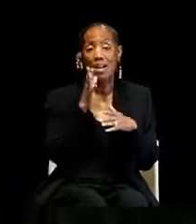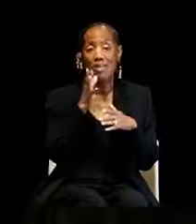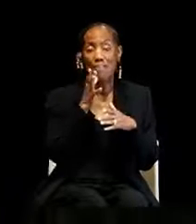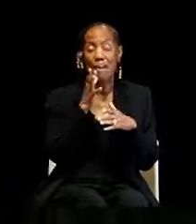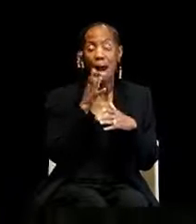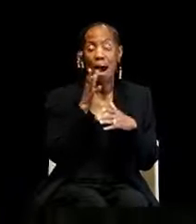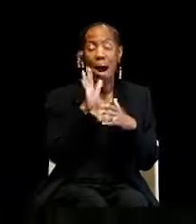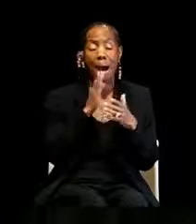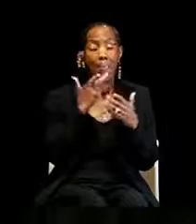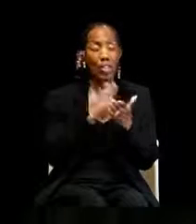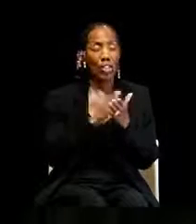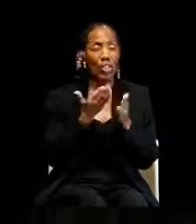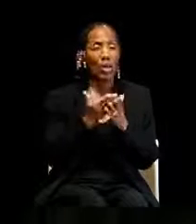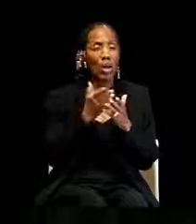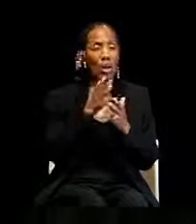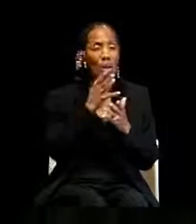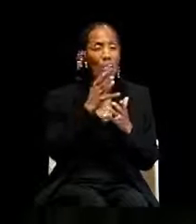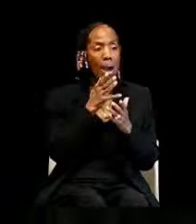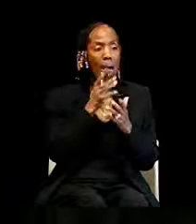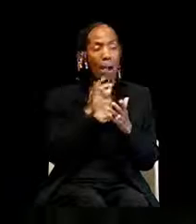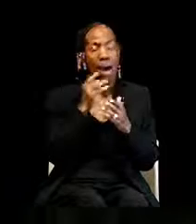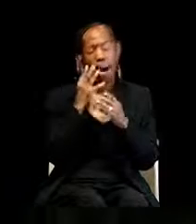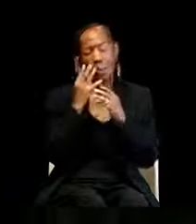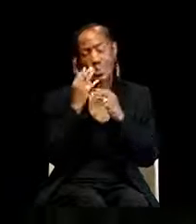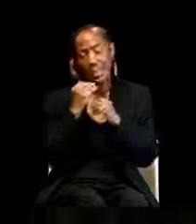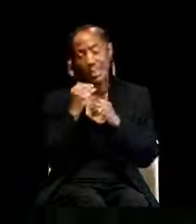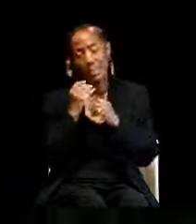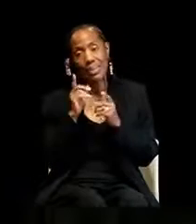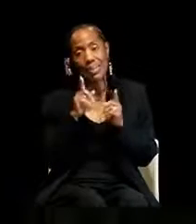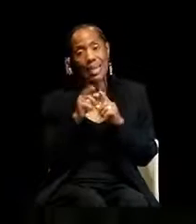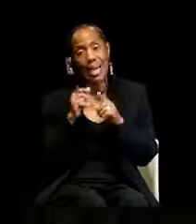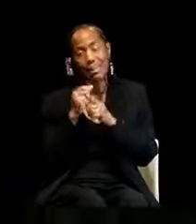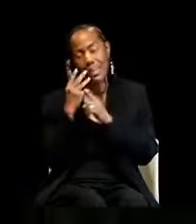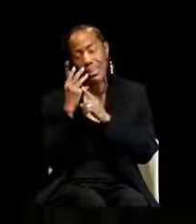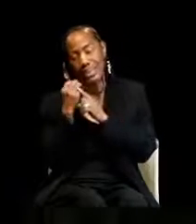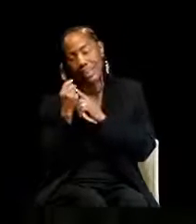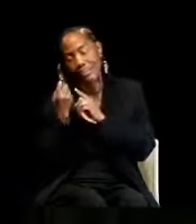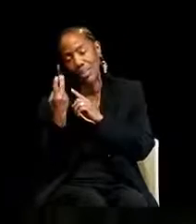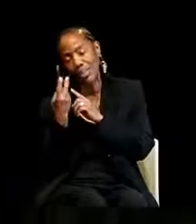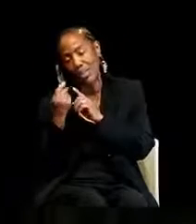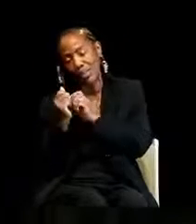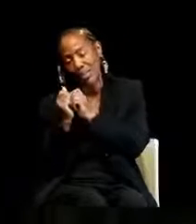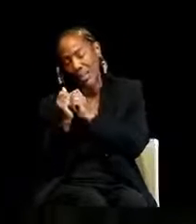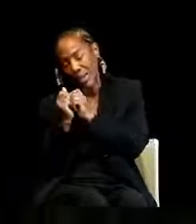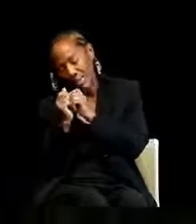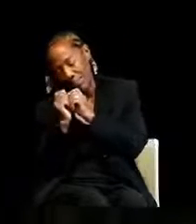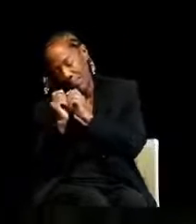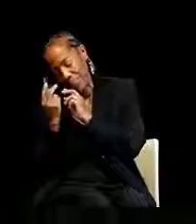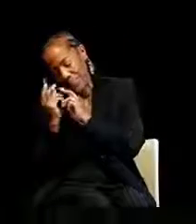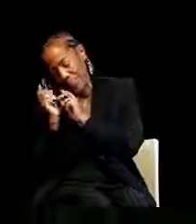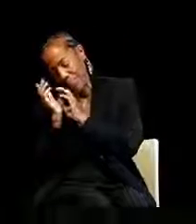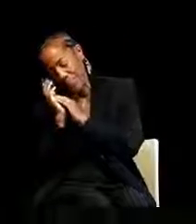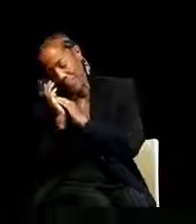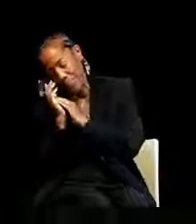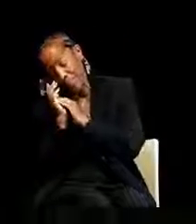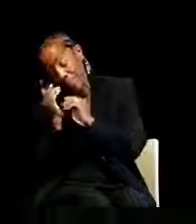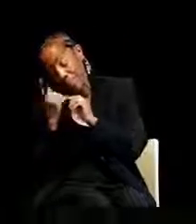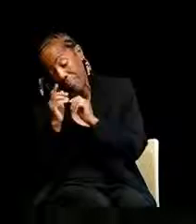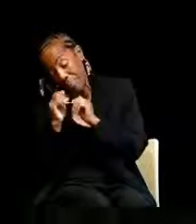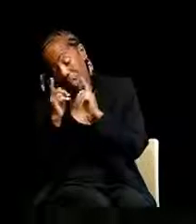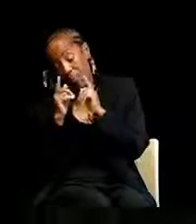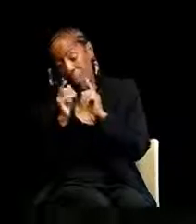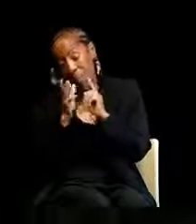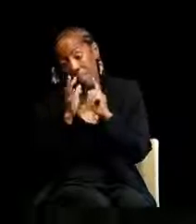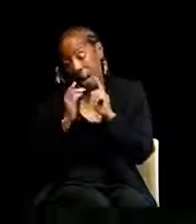she went to go lay and fall asleep. Apparently I was falling asleep next to her too, but I woke up. And she had arranged